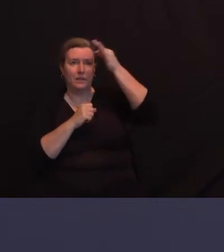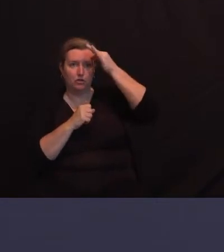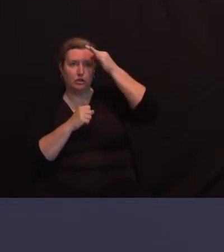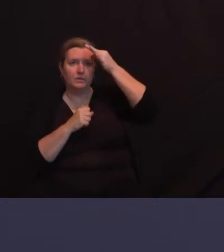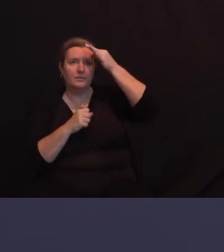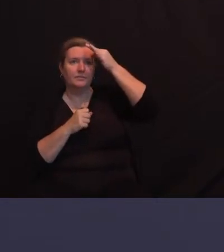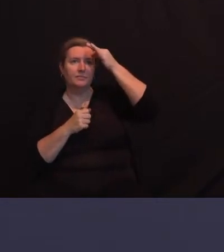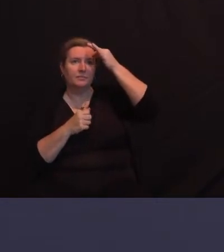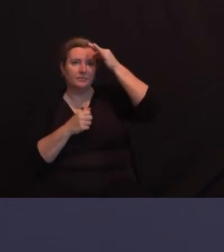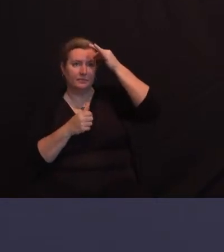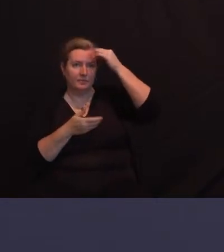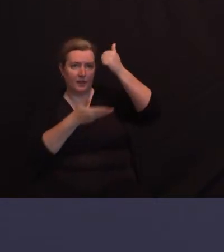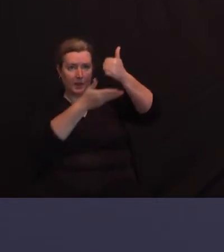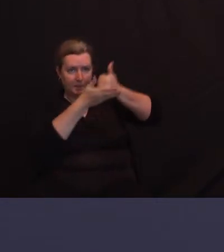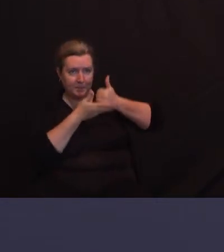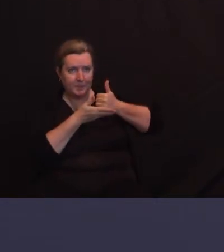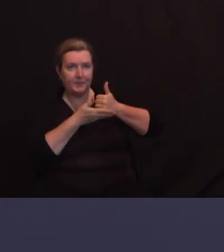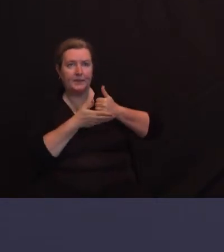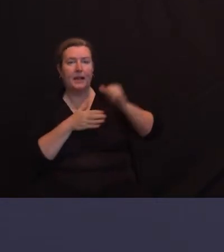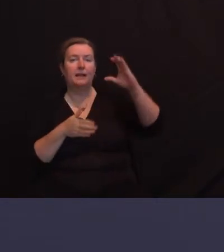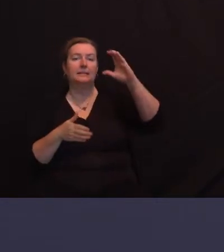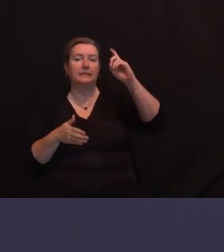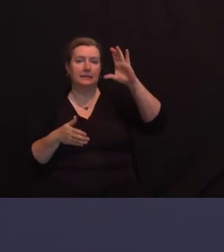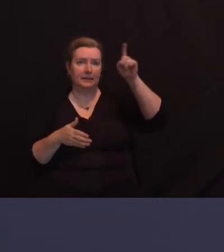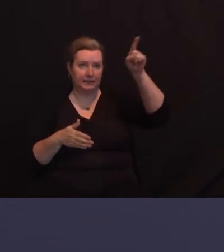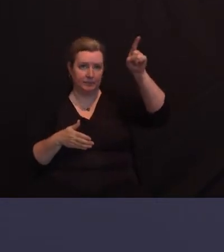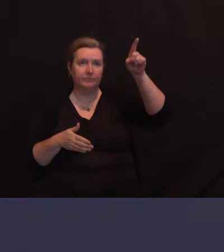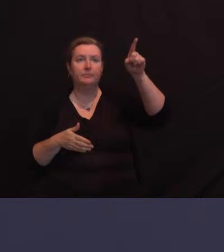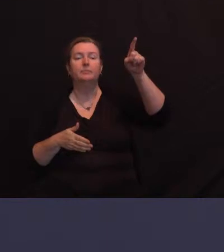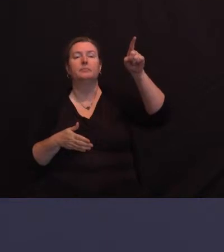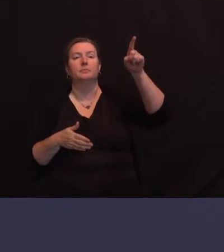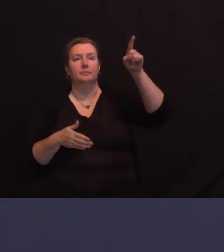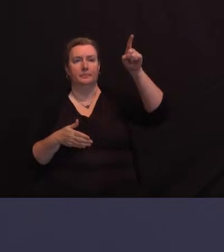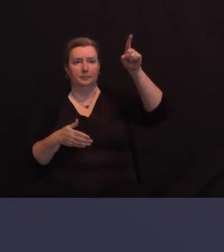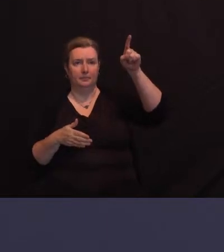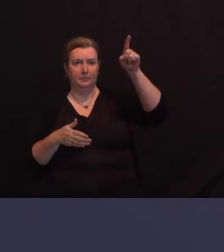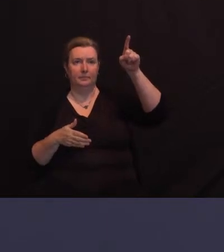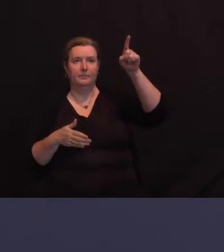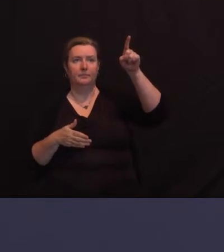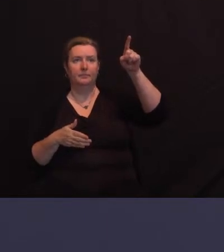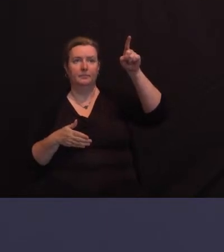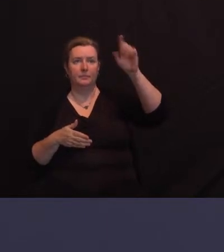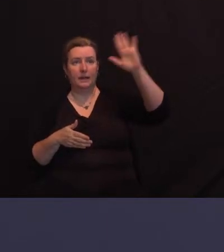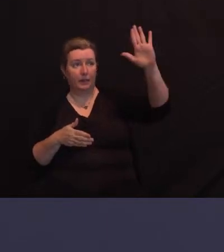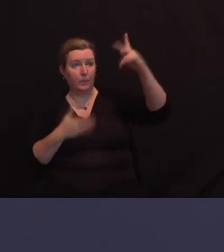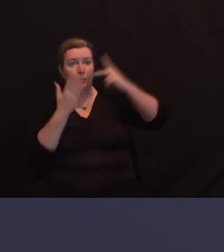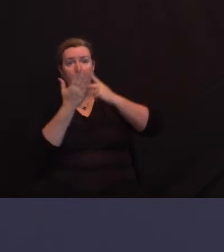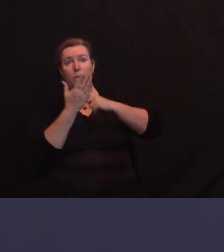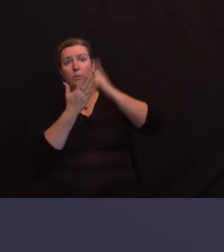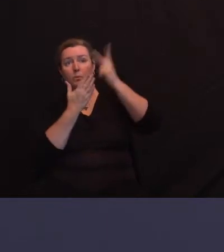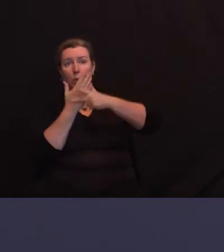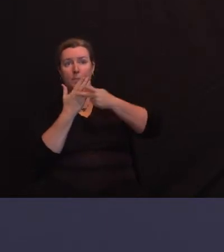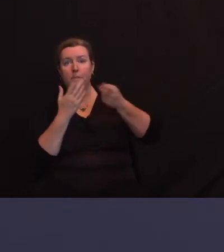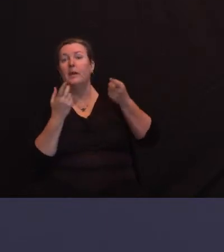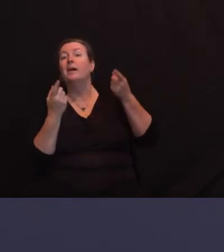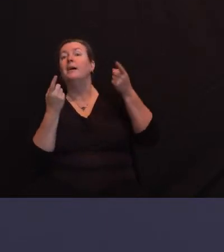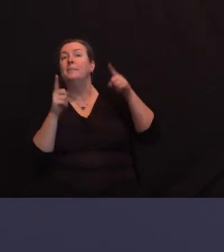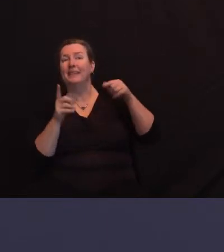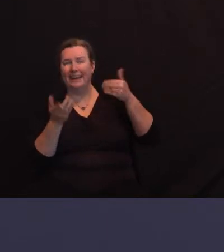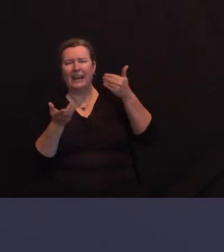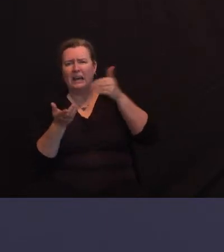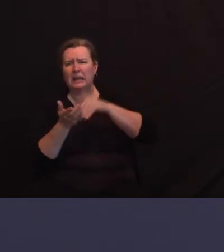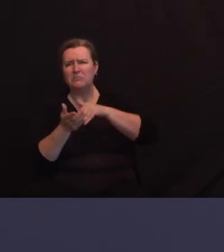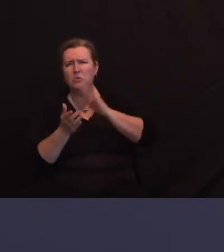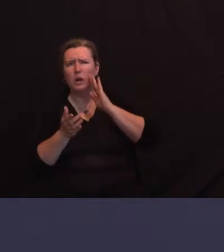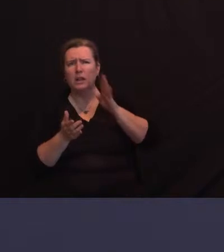the CDC, there will be a replication of the program, but not as extensive as